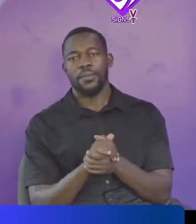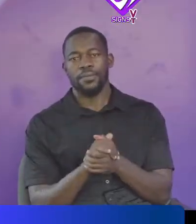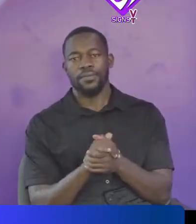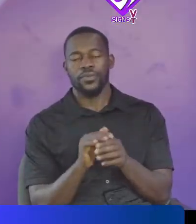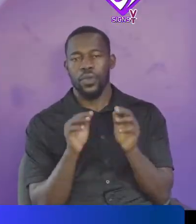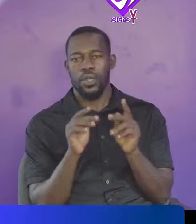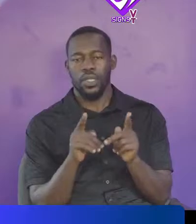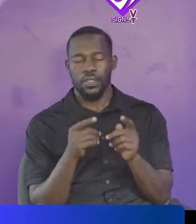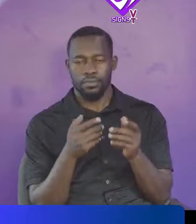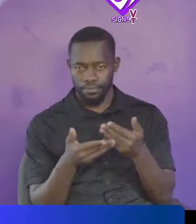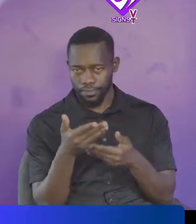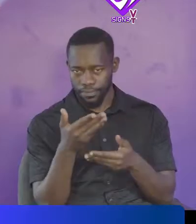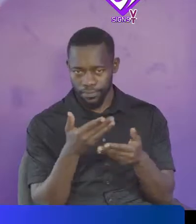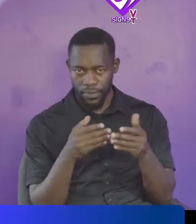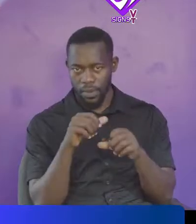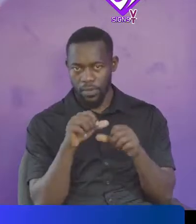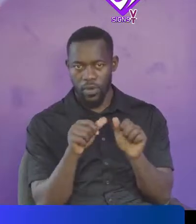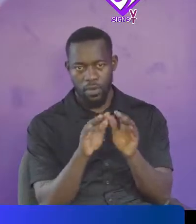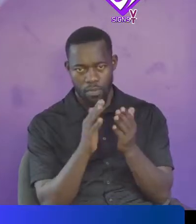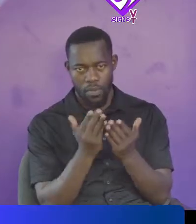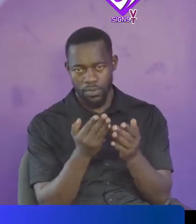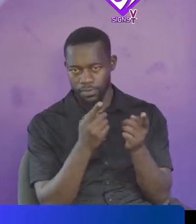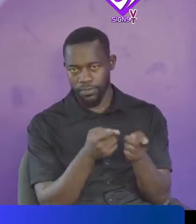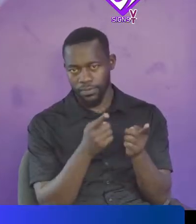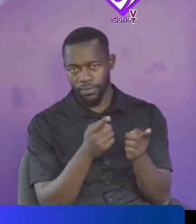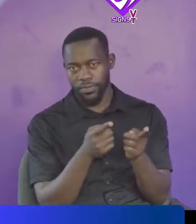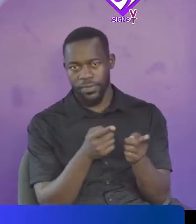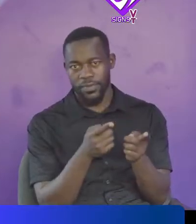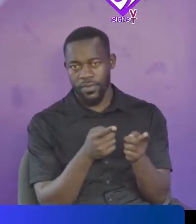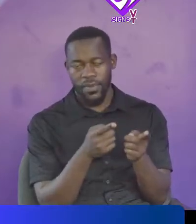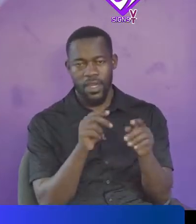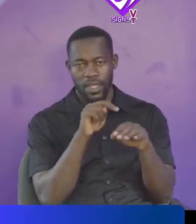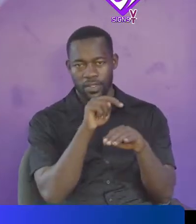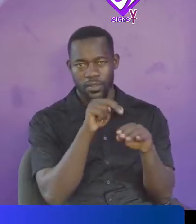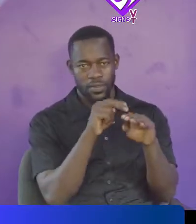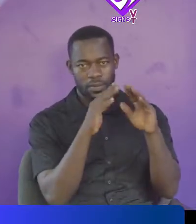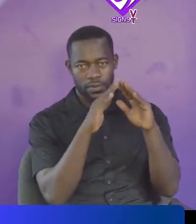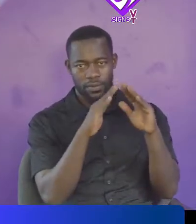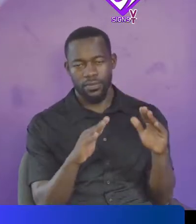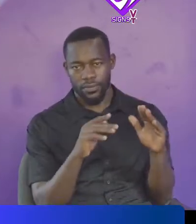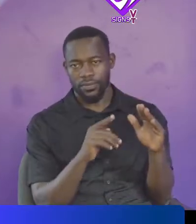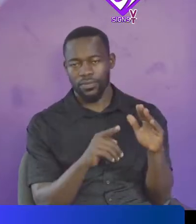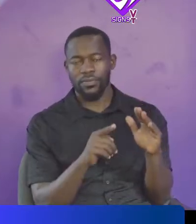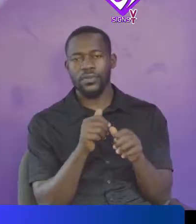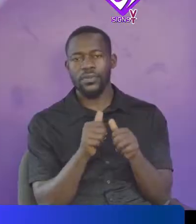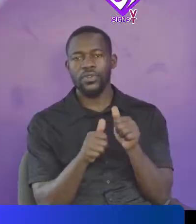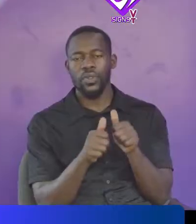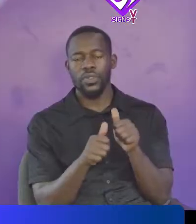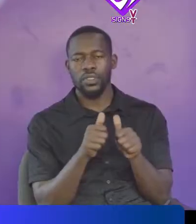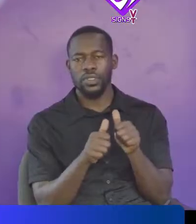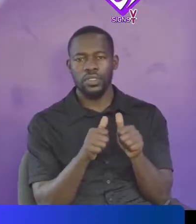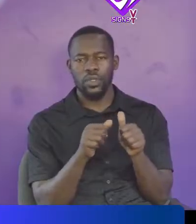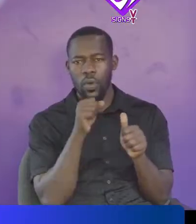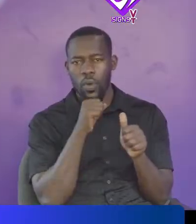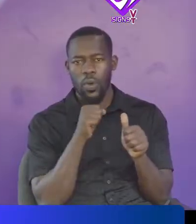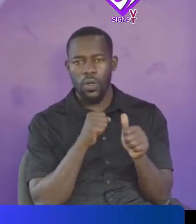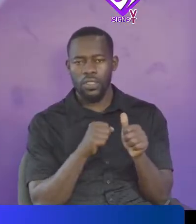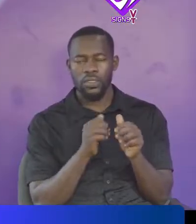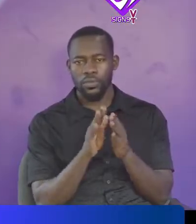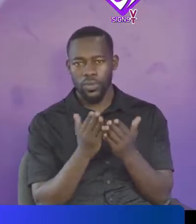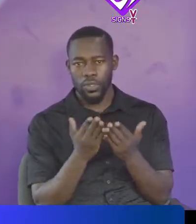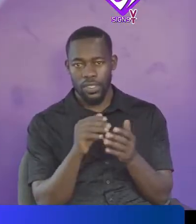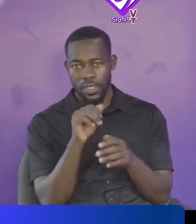books that are on the table here, and by talking to us, which are some of the oldest. Of course, you spoke